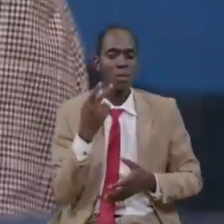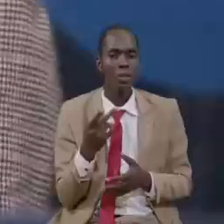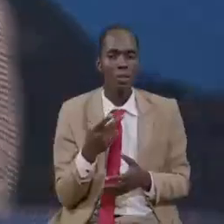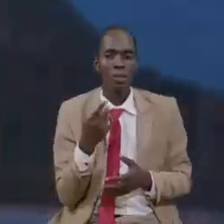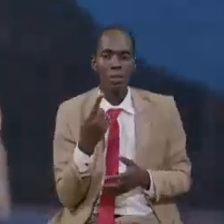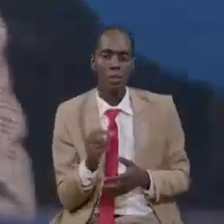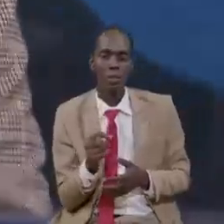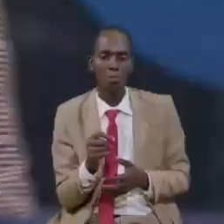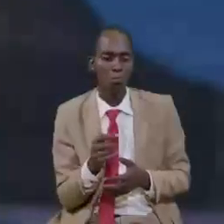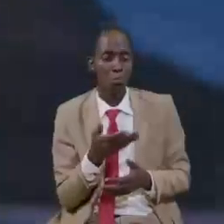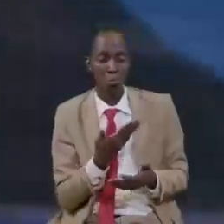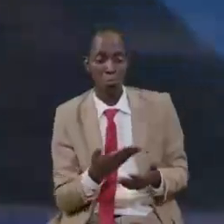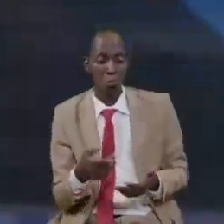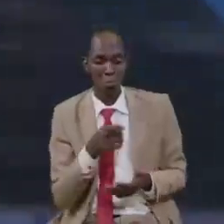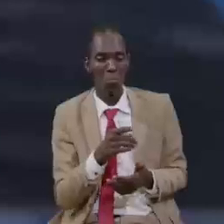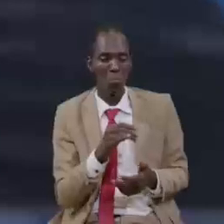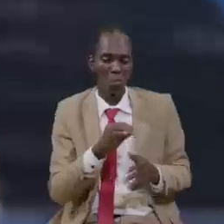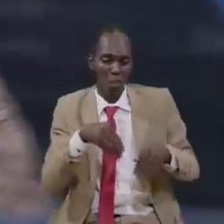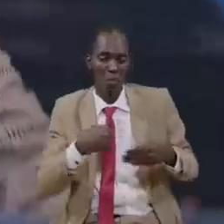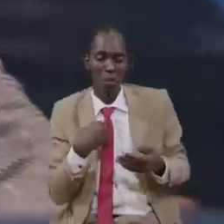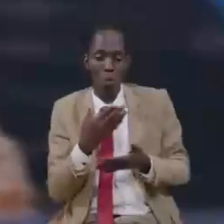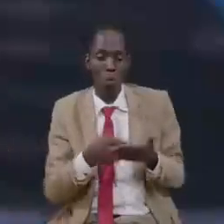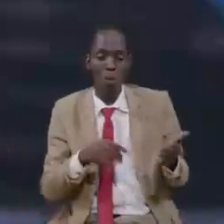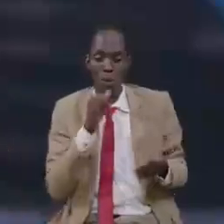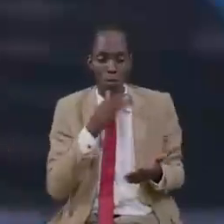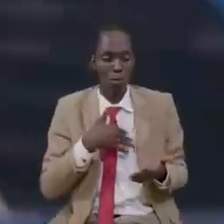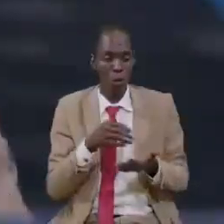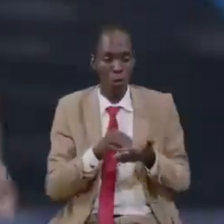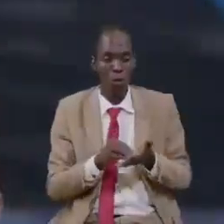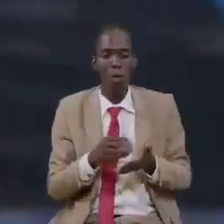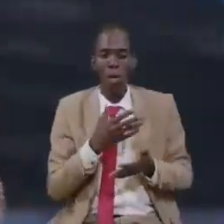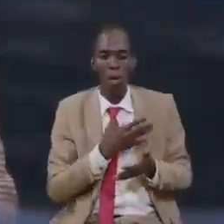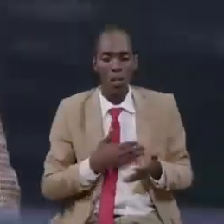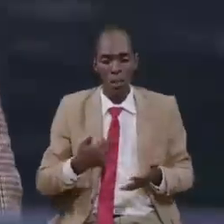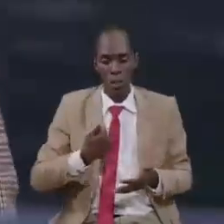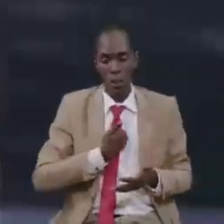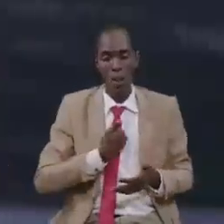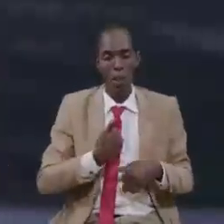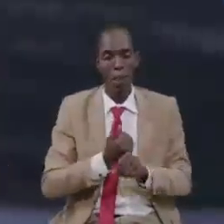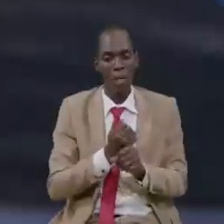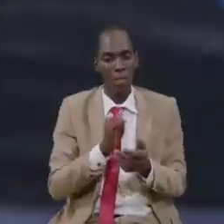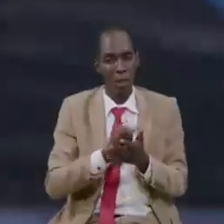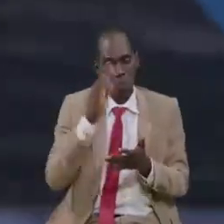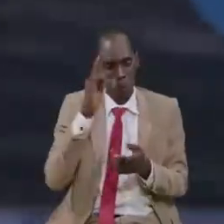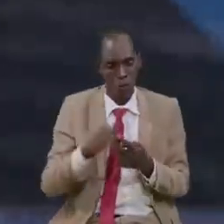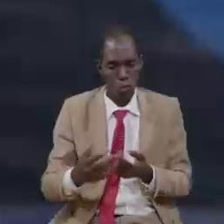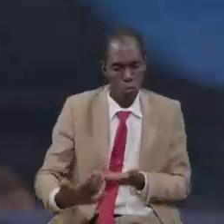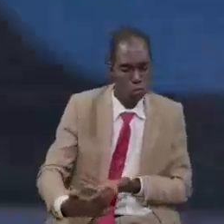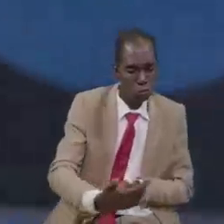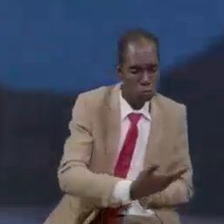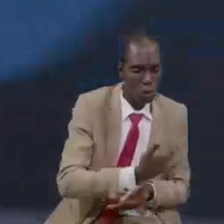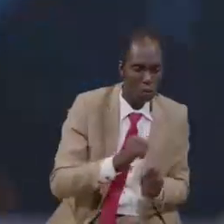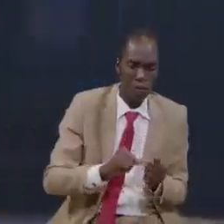that belongs to me, and self made him to gather everything and to go to the far country.